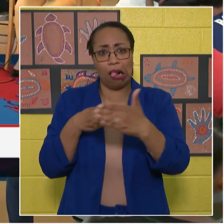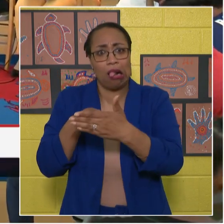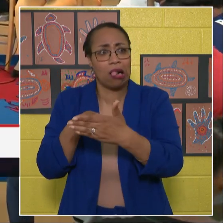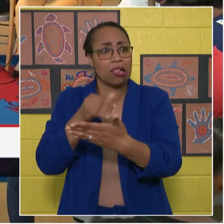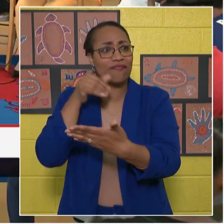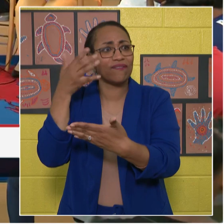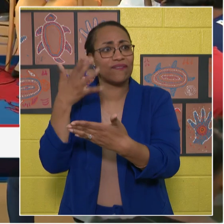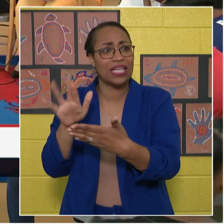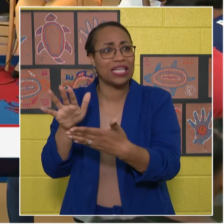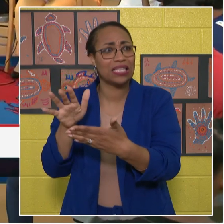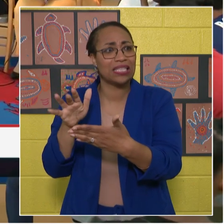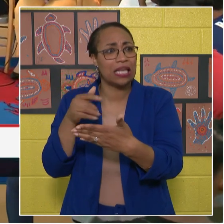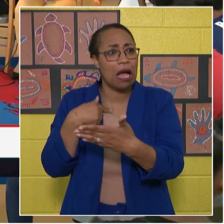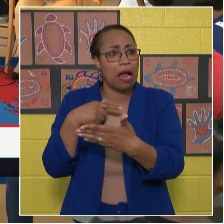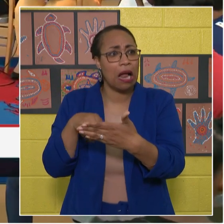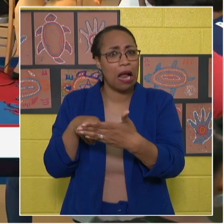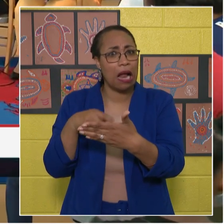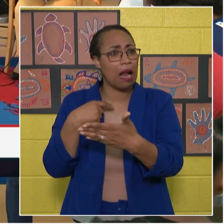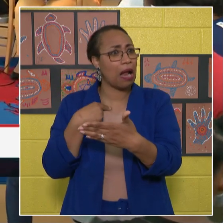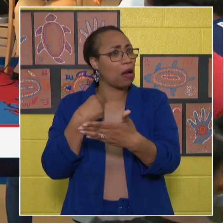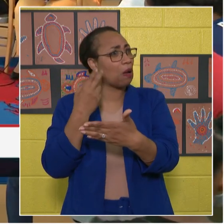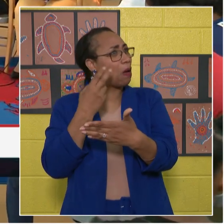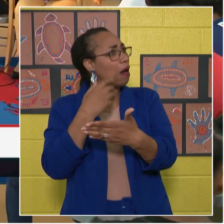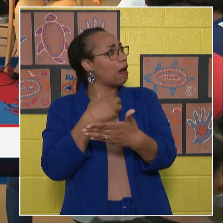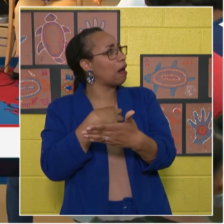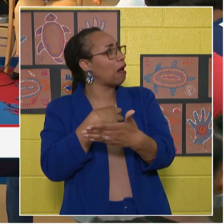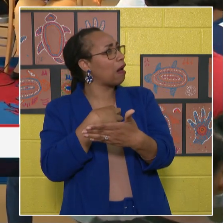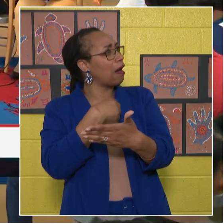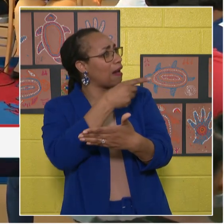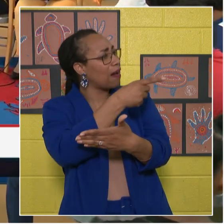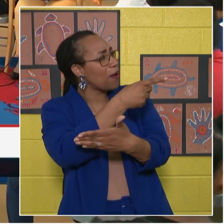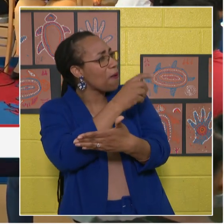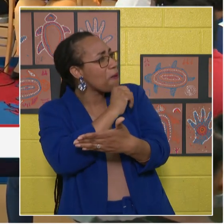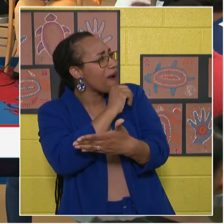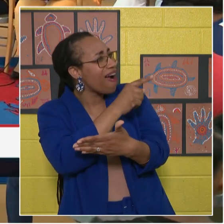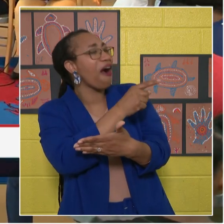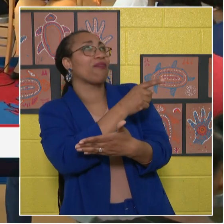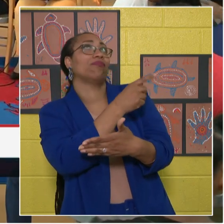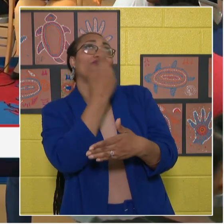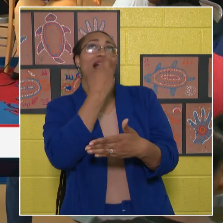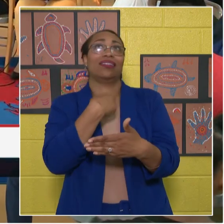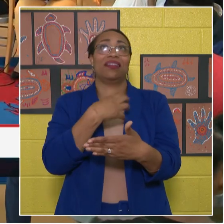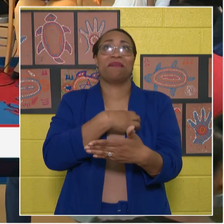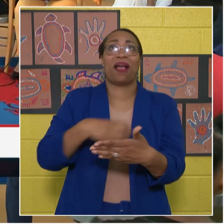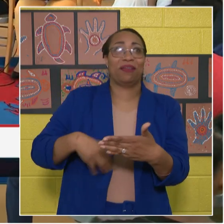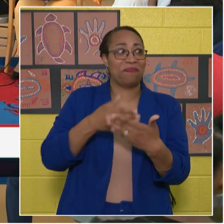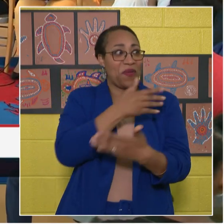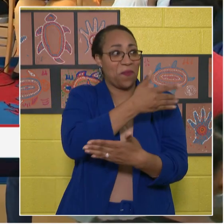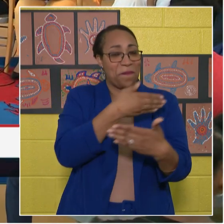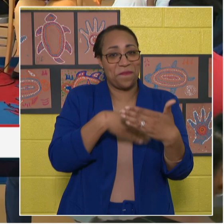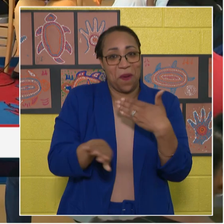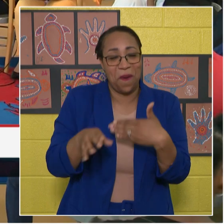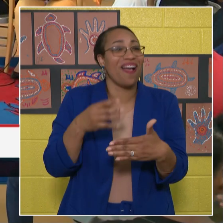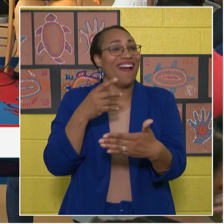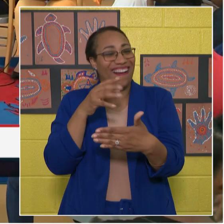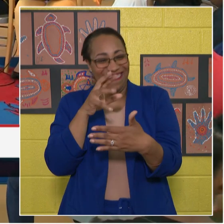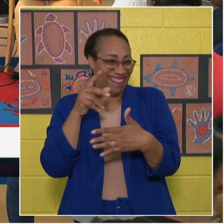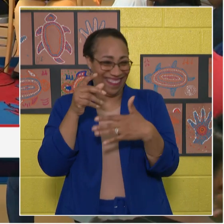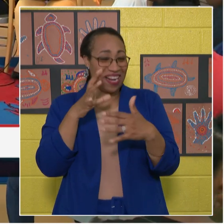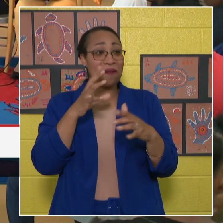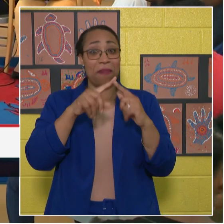born. And then you're going to be off to middle school. And in that time, and Dr. Reed knows